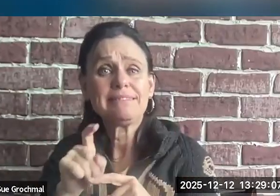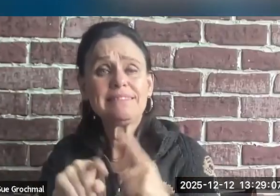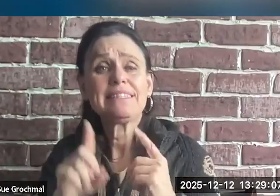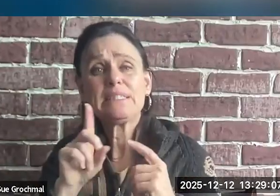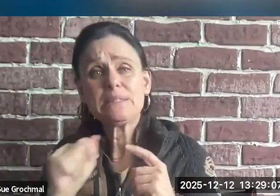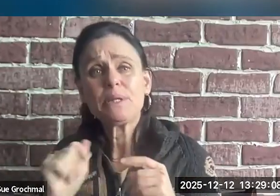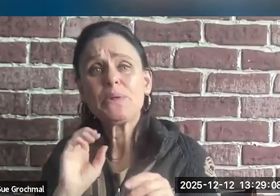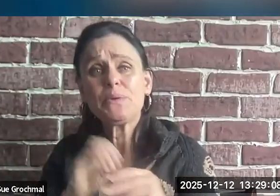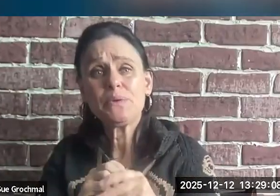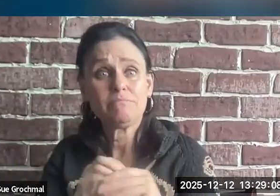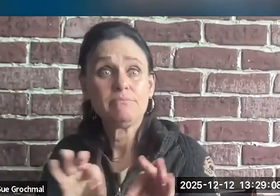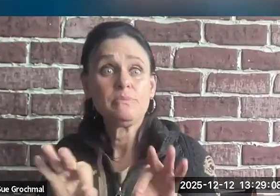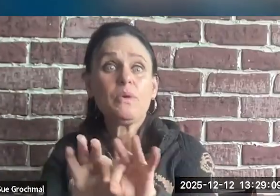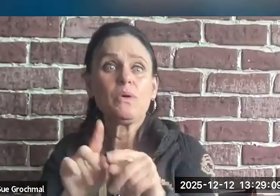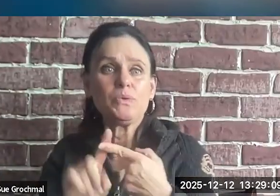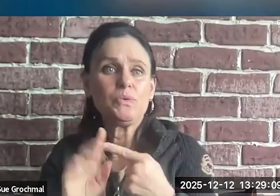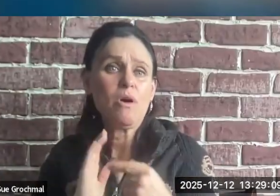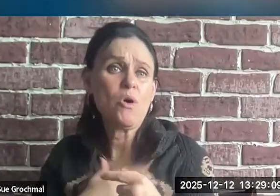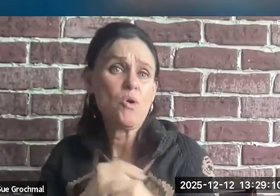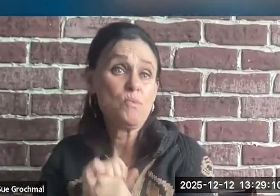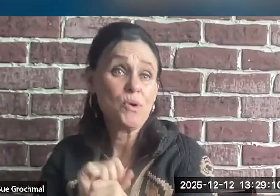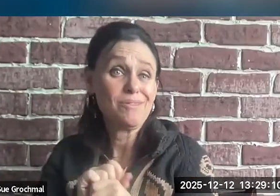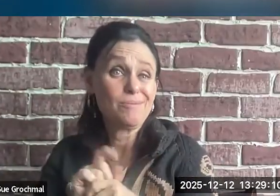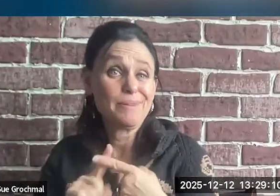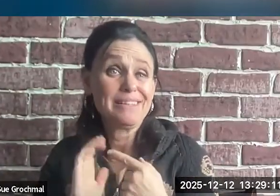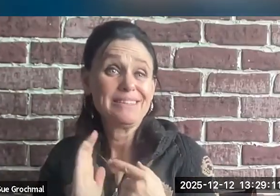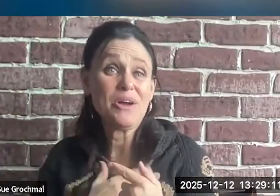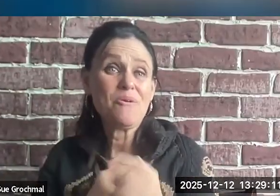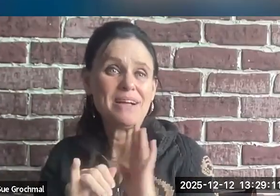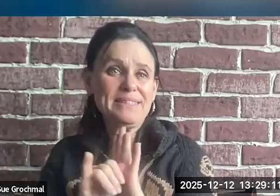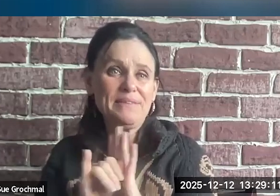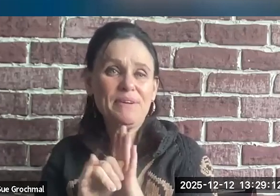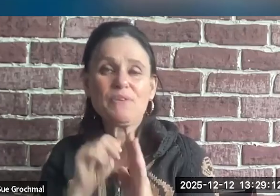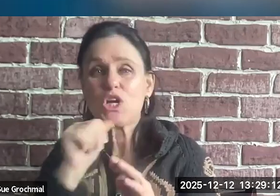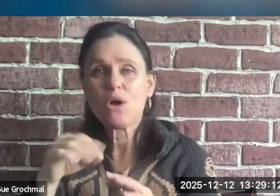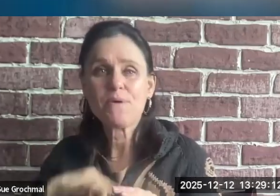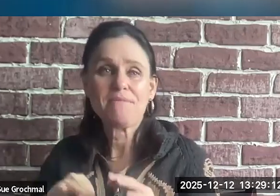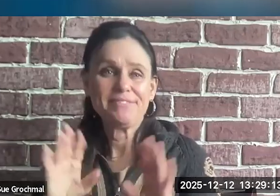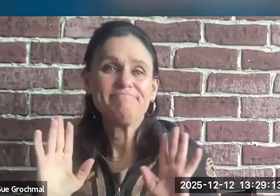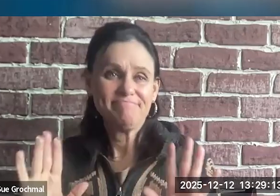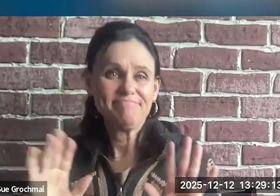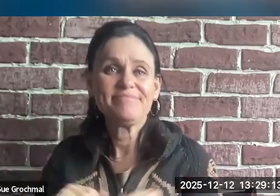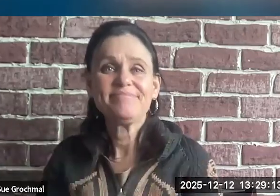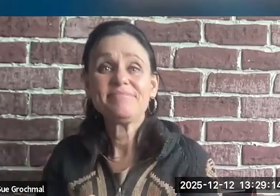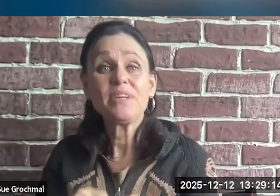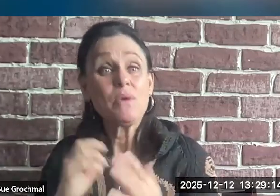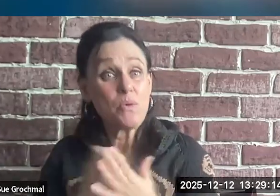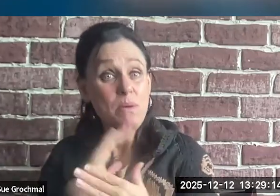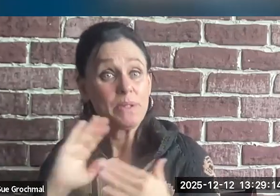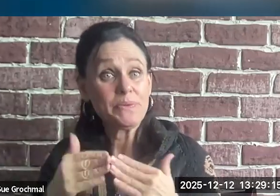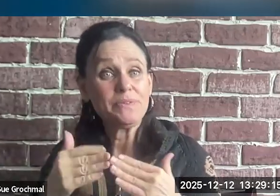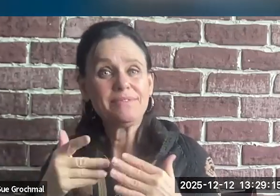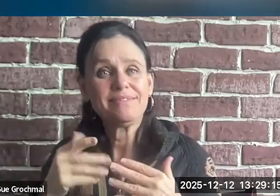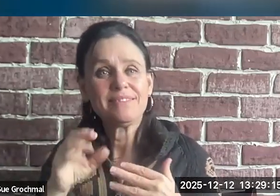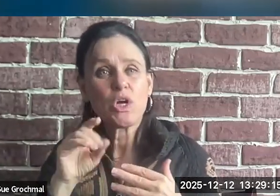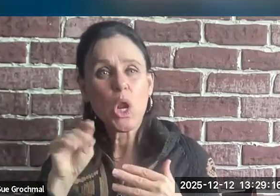inclusion is critically important to our work and to our identity as a nonprofit society. So I'd like to introduce my colleague,